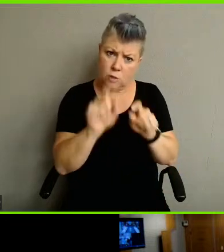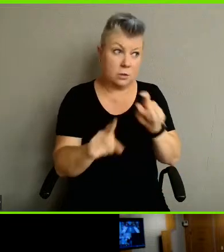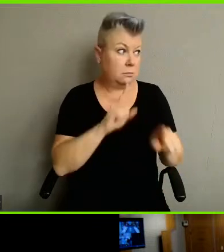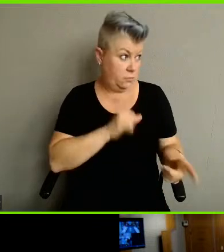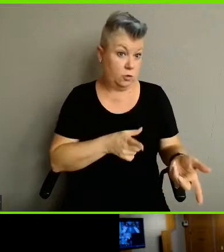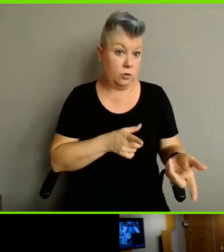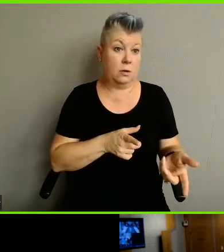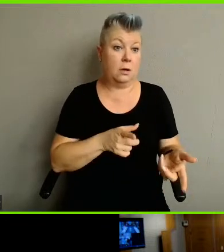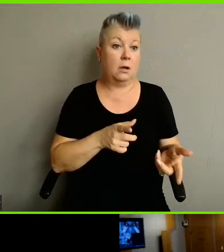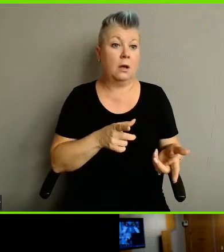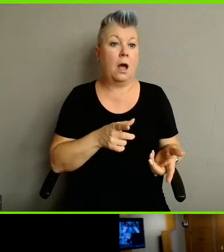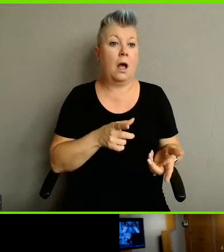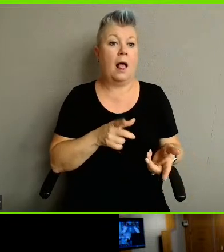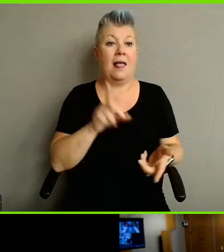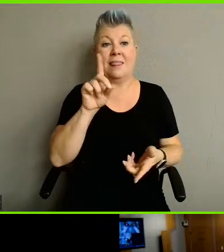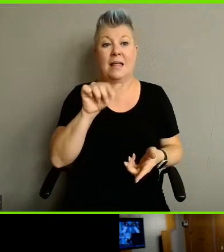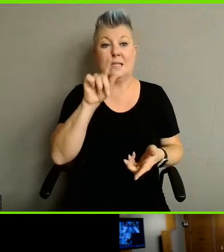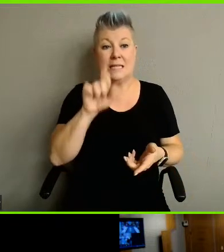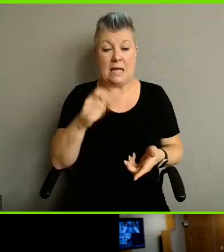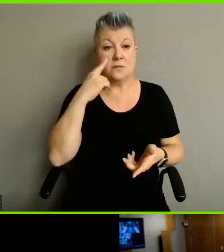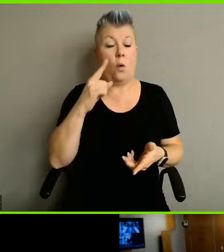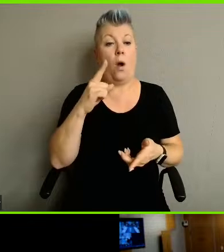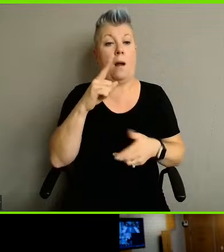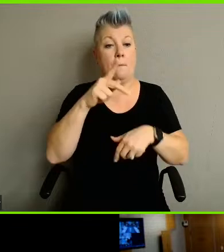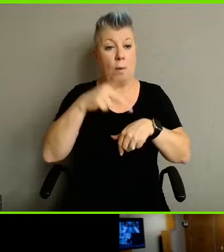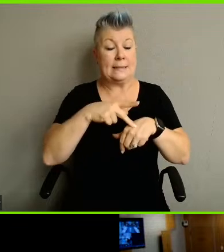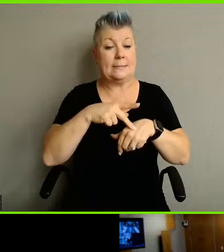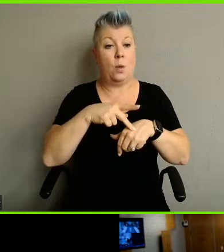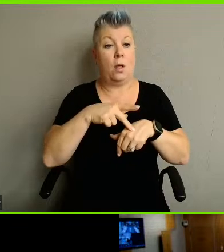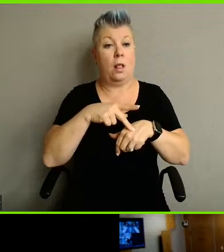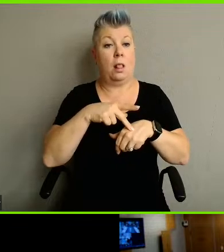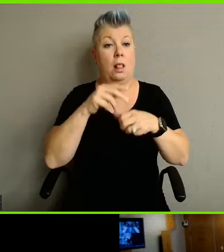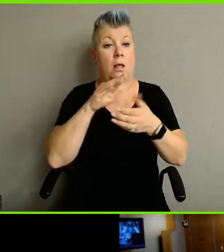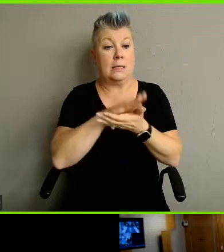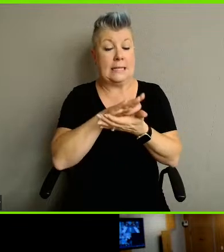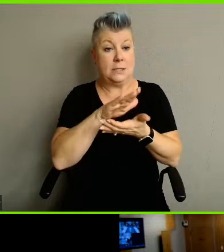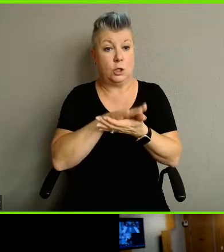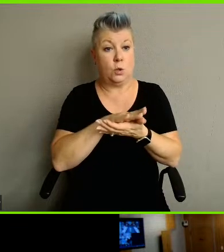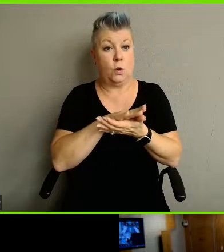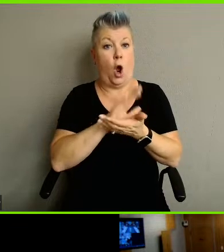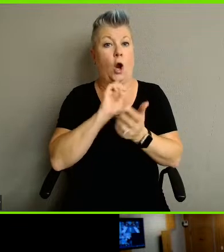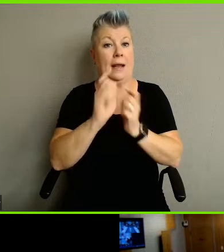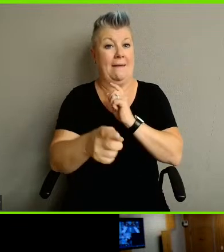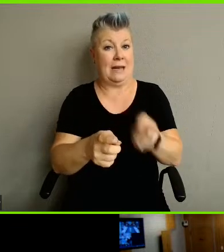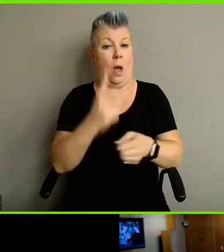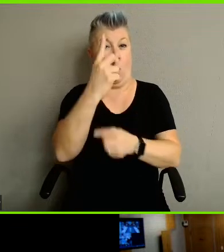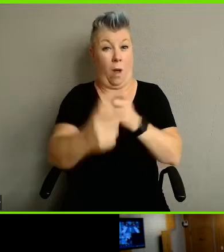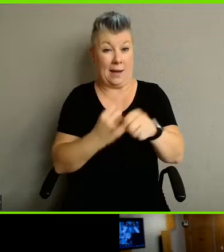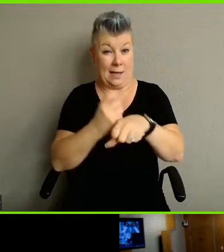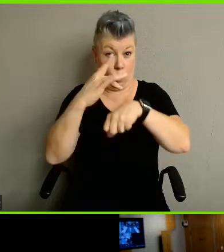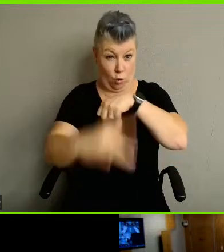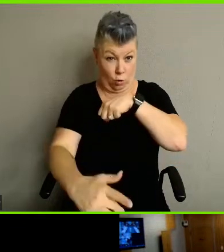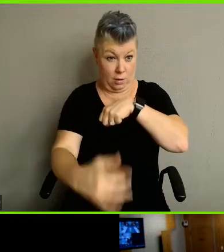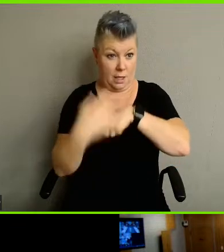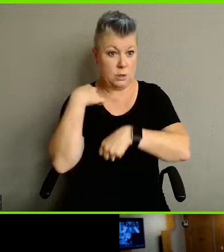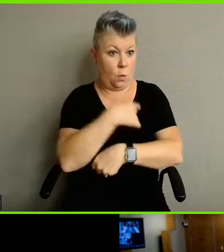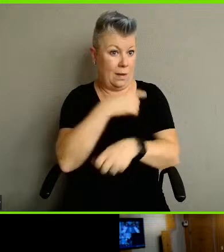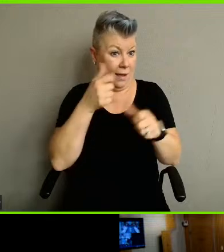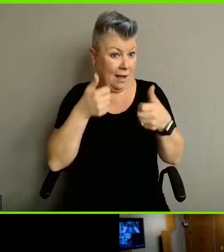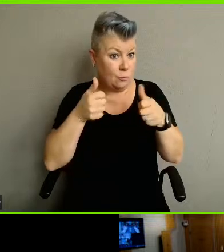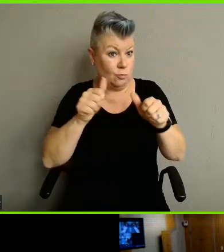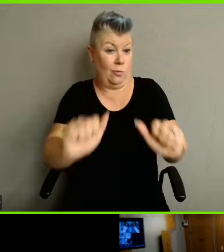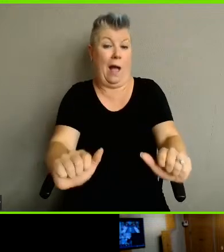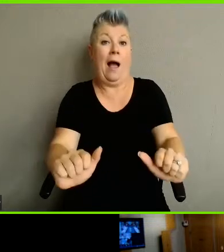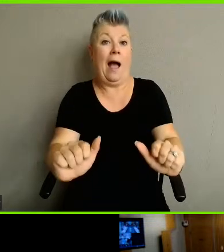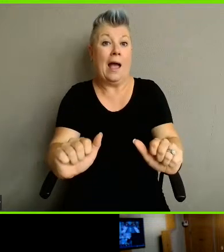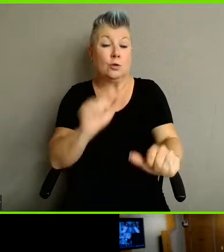for the Principal Institute was given out almost a year in advance, and just so we can try to secure